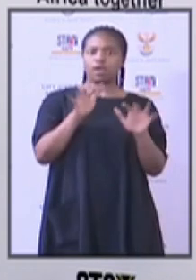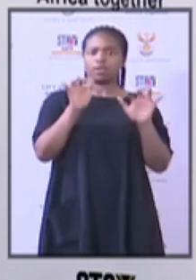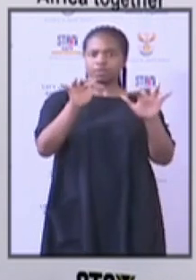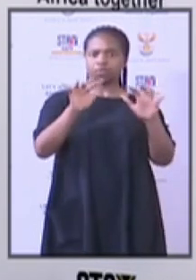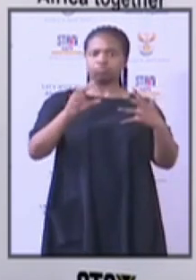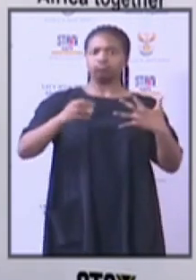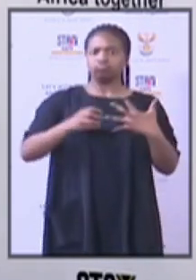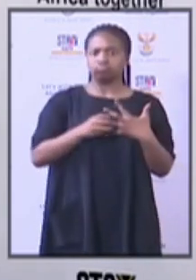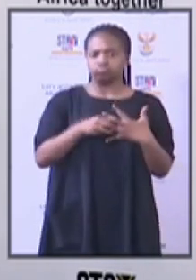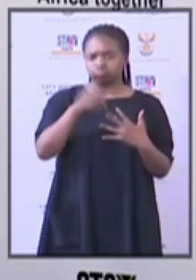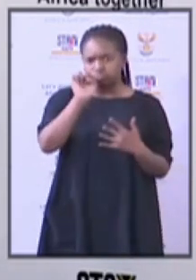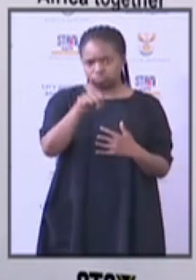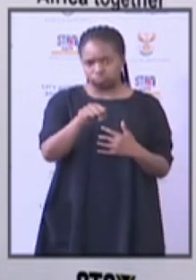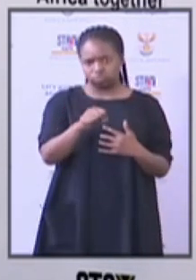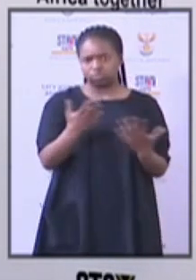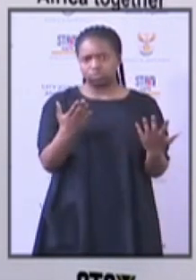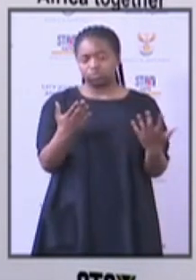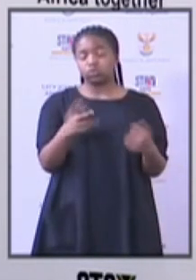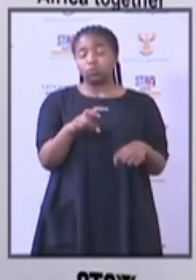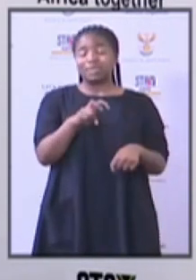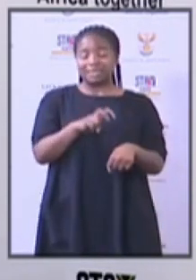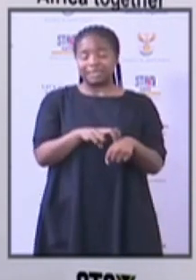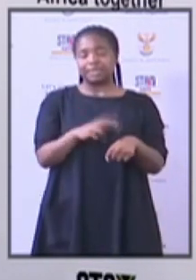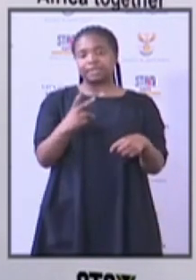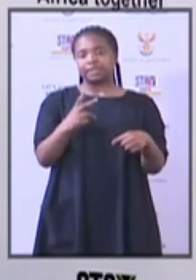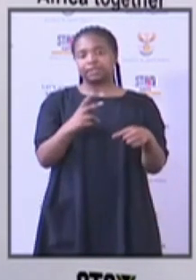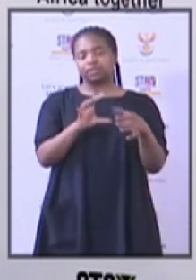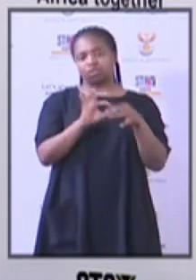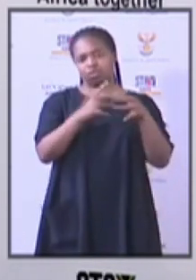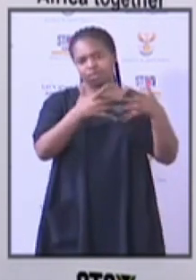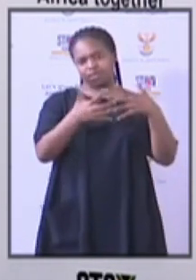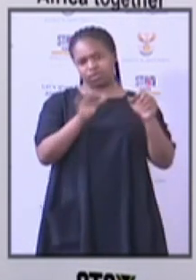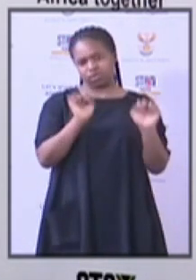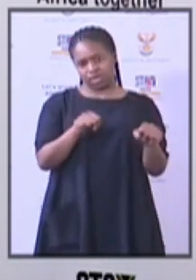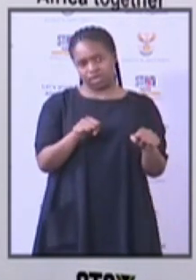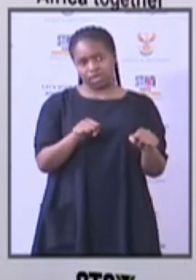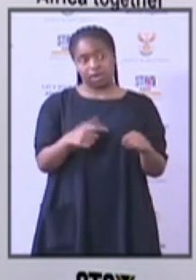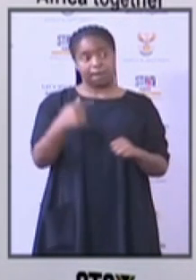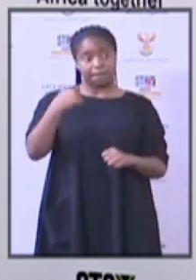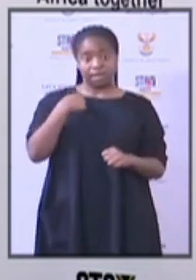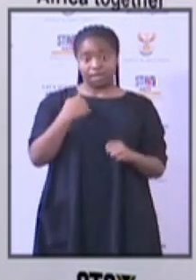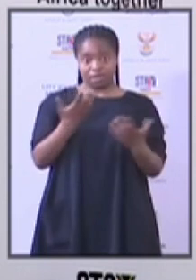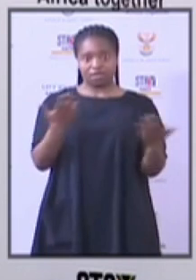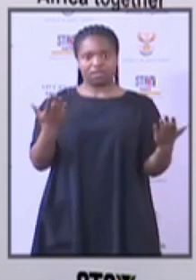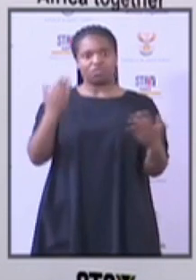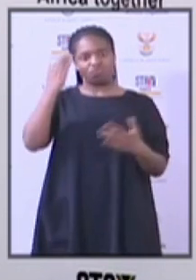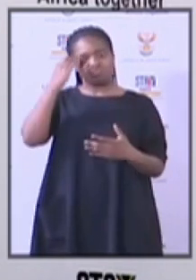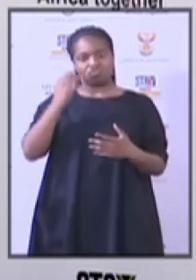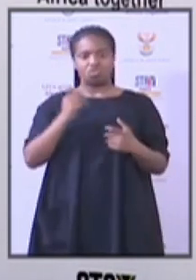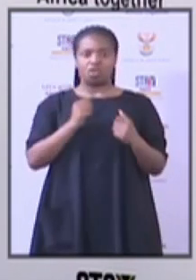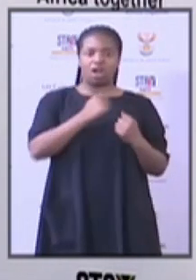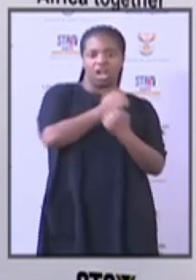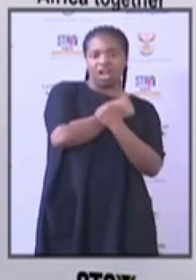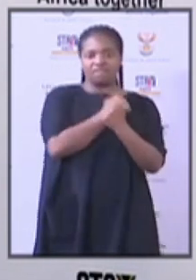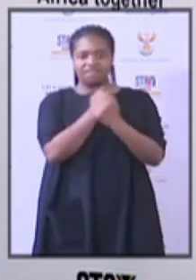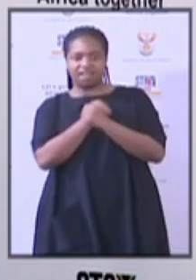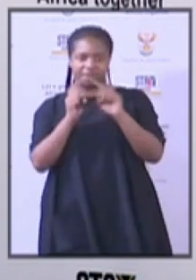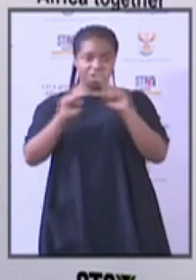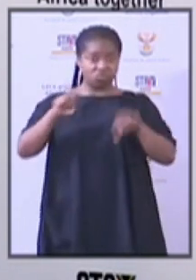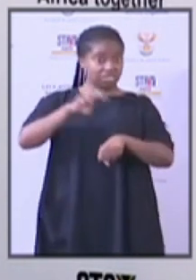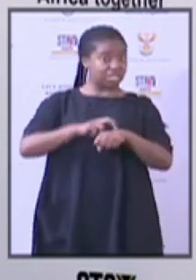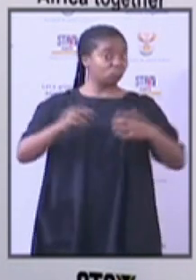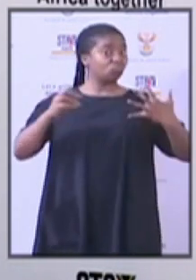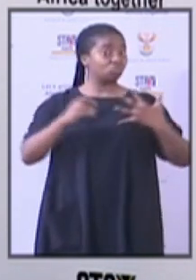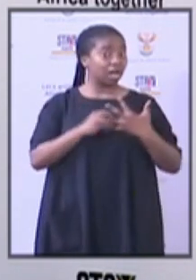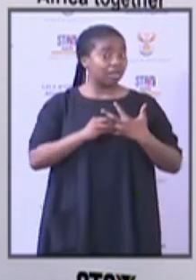hladiša ke kgoro ele ya justice so go hlala o se ka tla mo rena nna re tla mo wena o ratana fela o nyaka o nyala so re bontšha gore